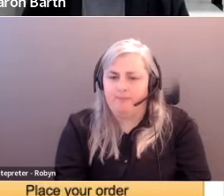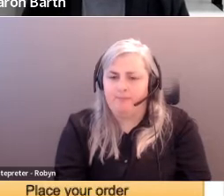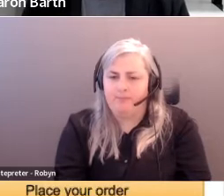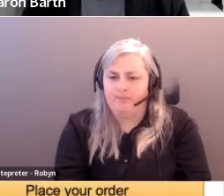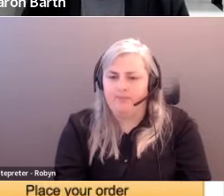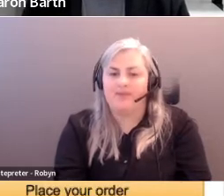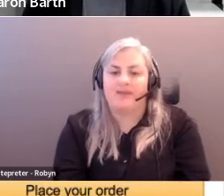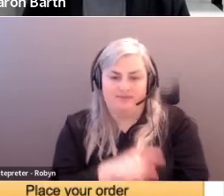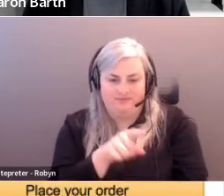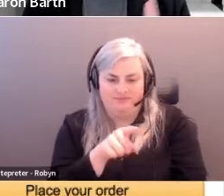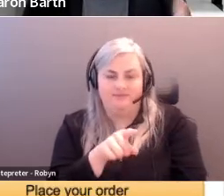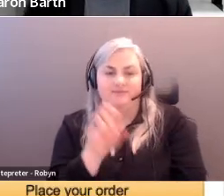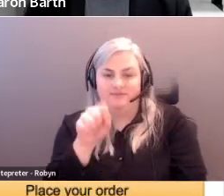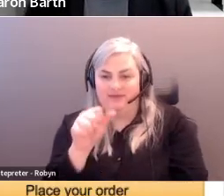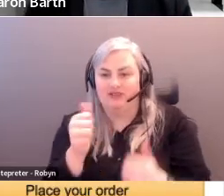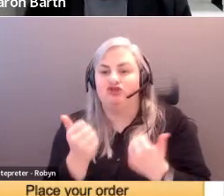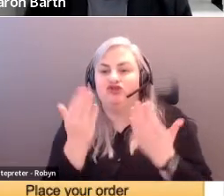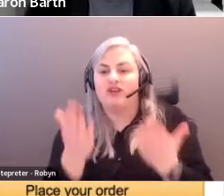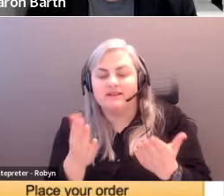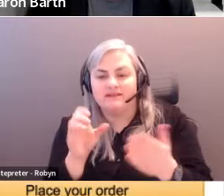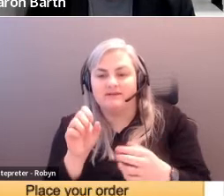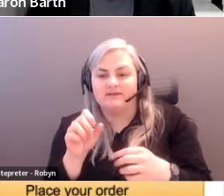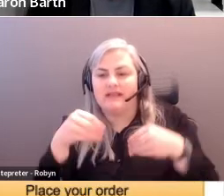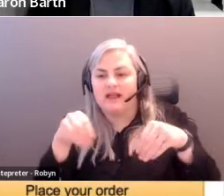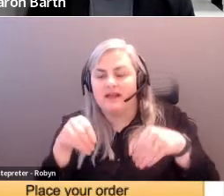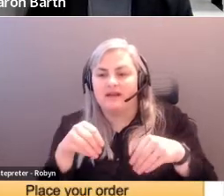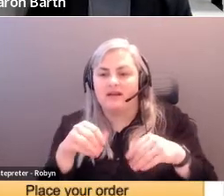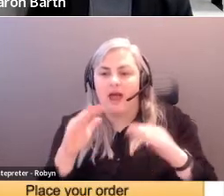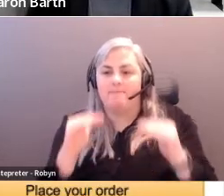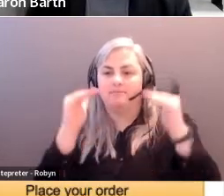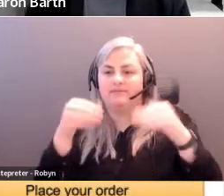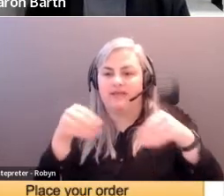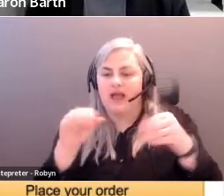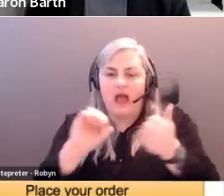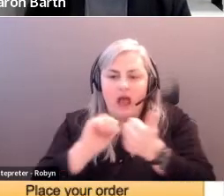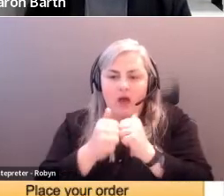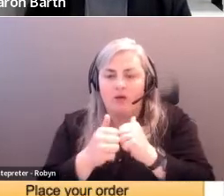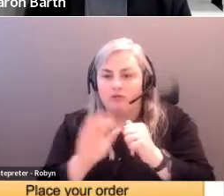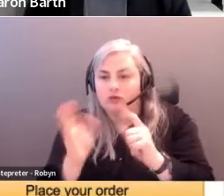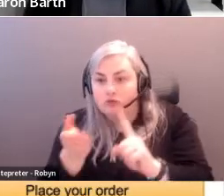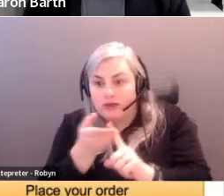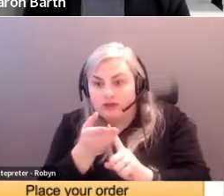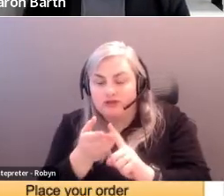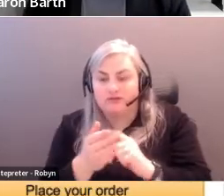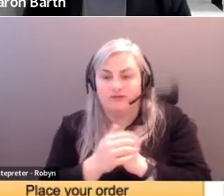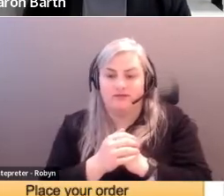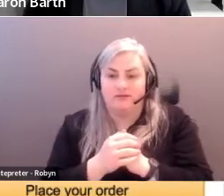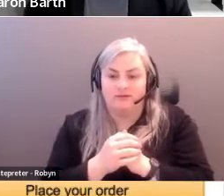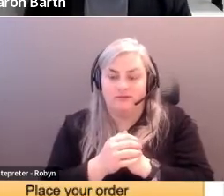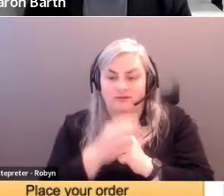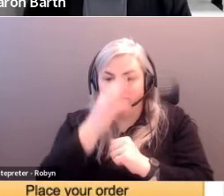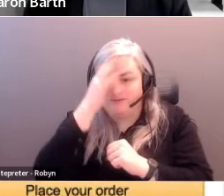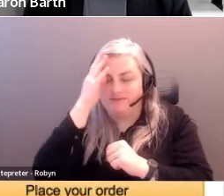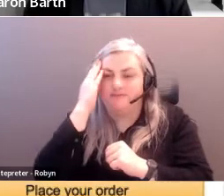Yeah, suggestive selling, upselling. How are they doing it? Persuasion, foot in the